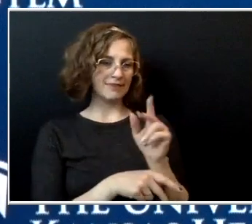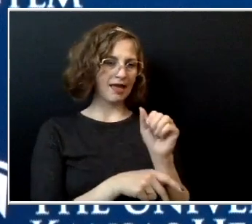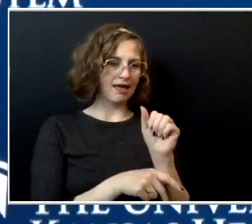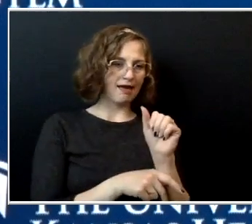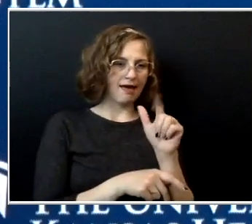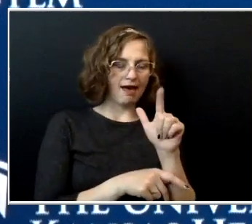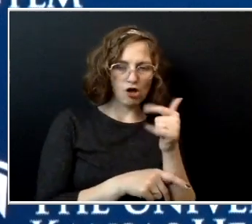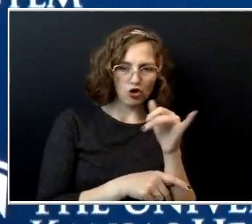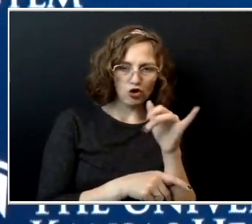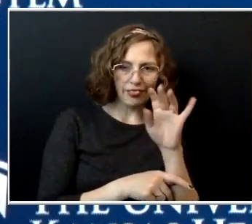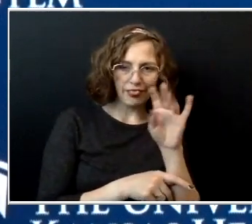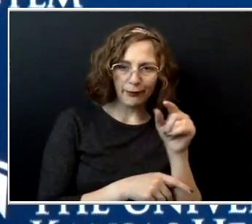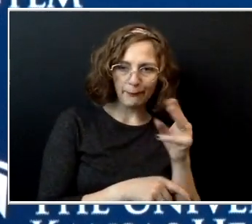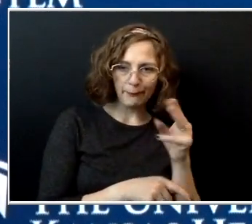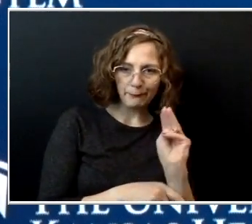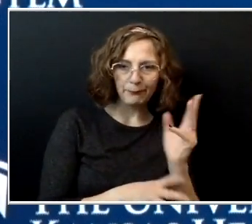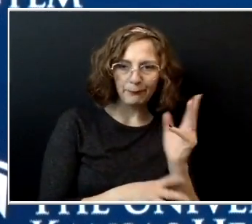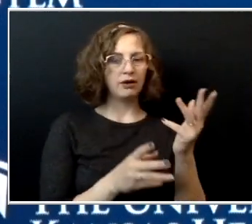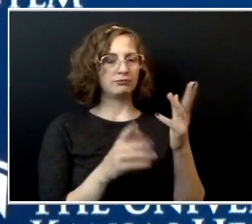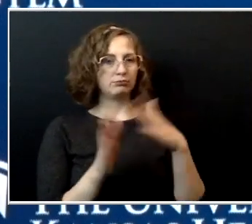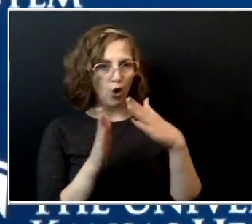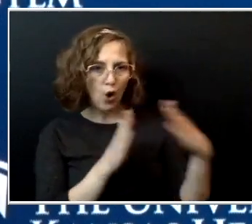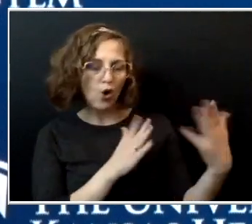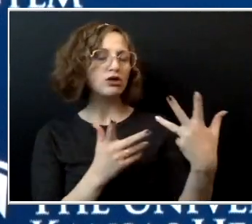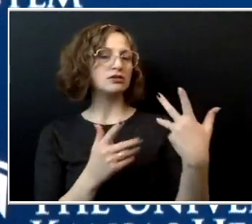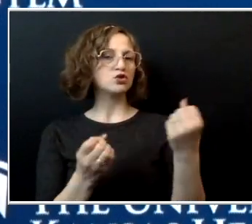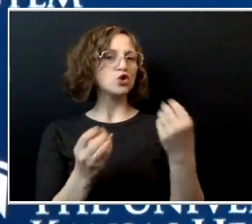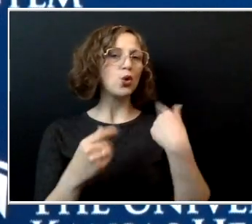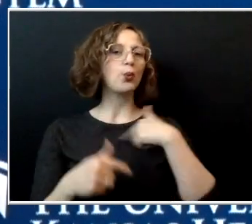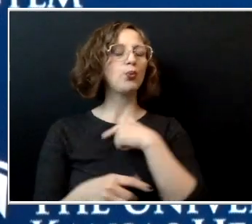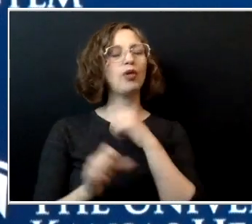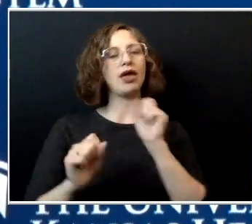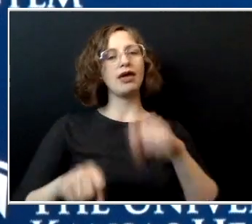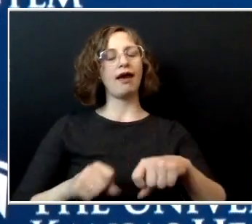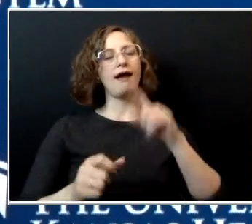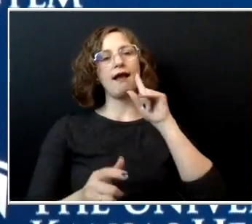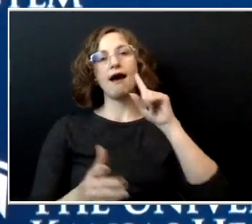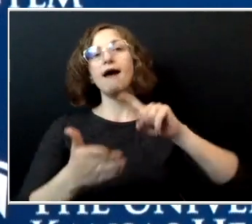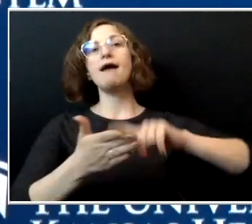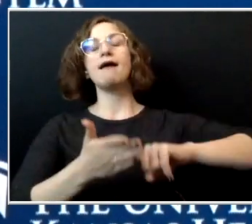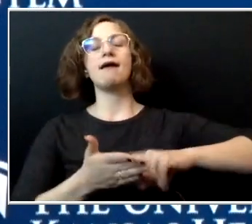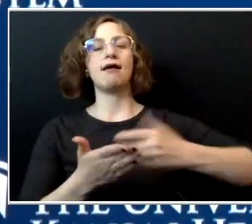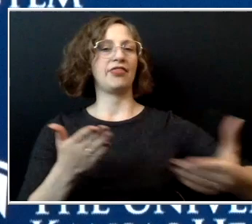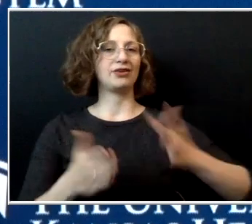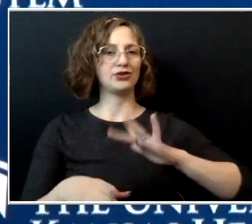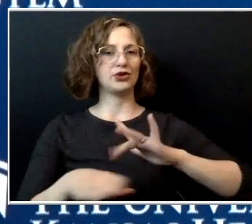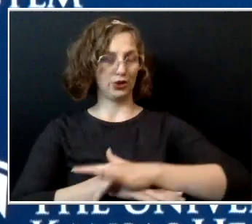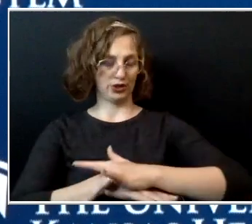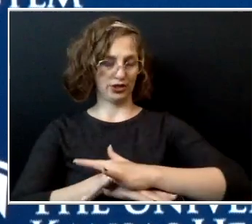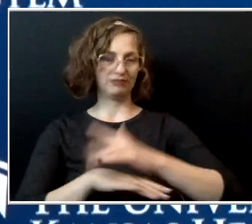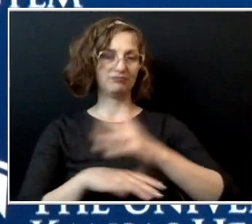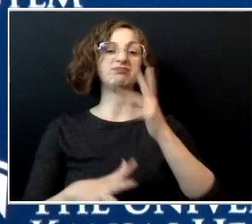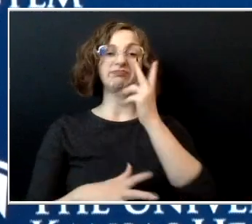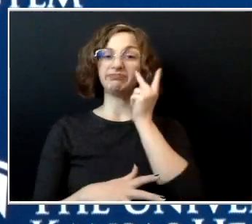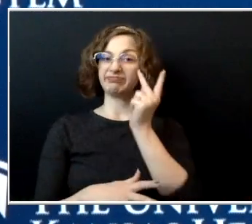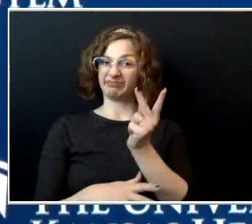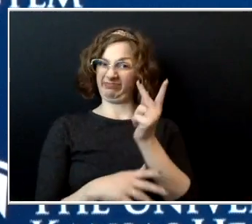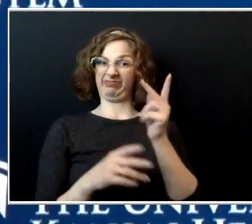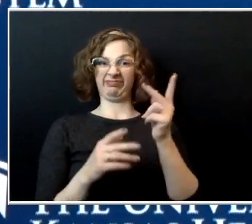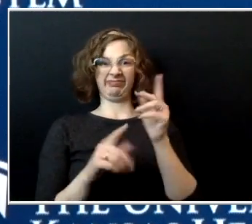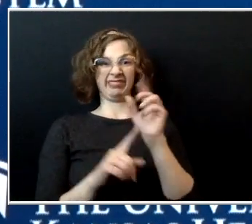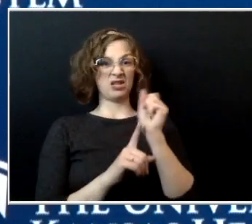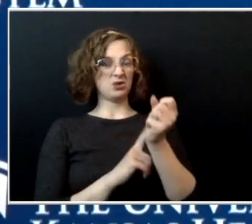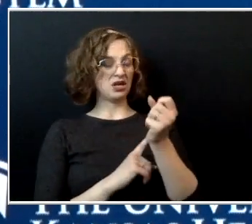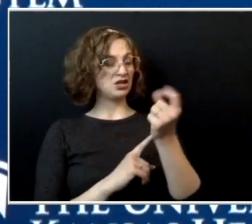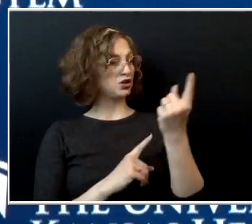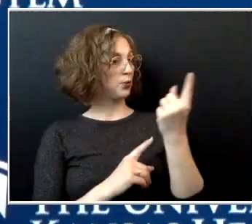things early. We've seen some situations where a nurse in a local ER that hasn't delivered for more than a decade suddenly has a